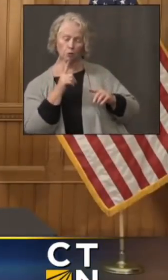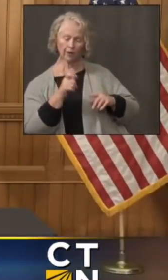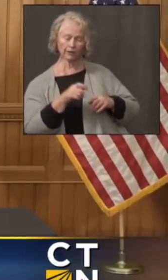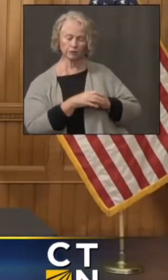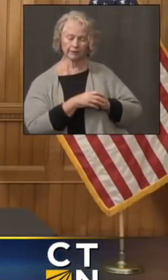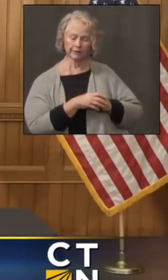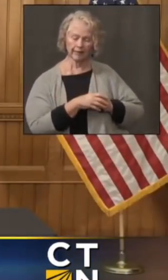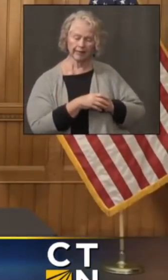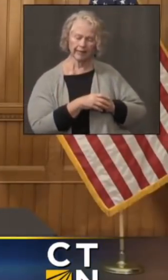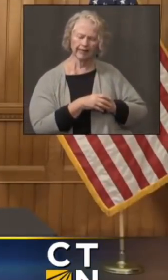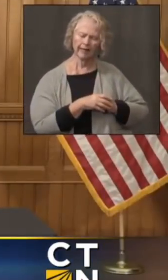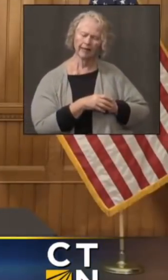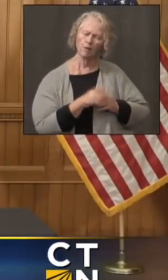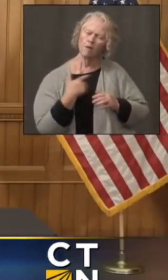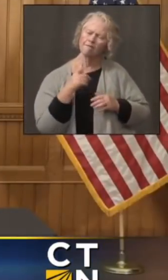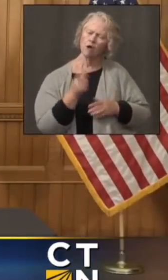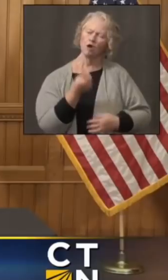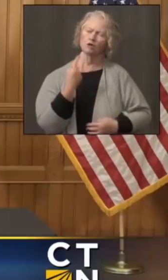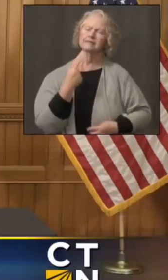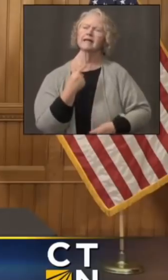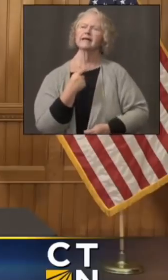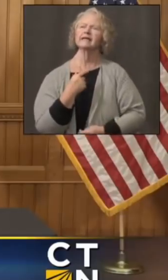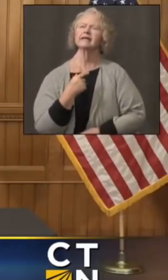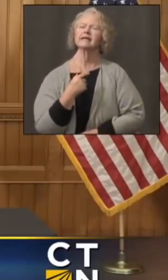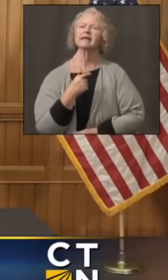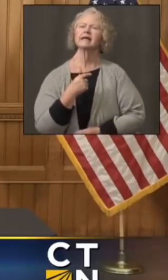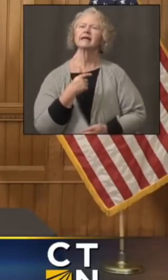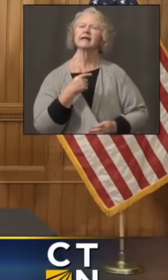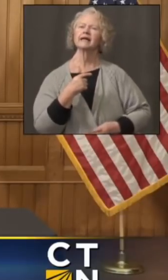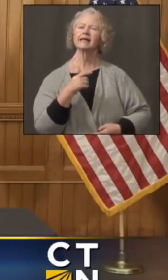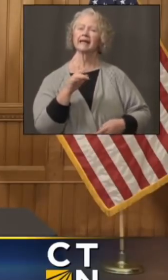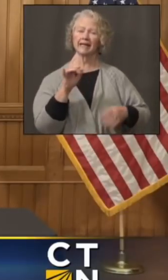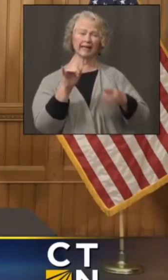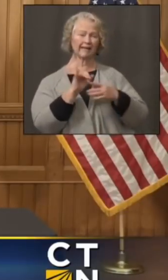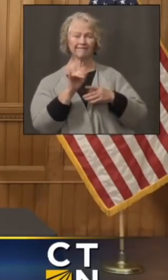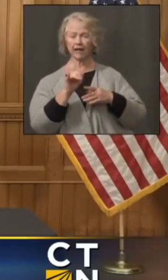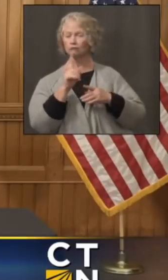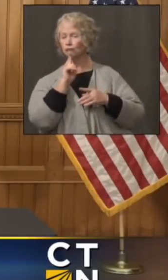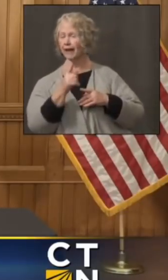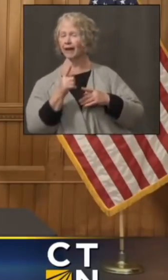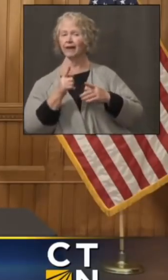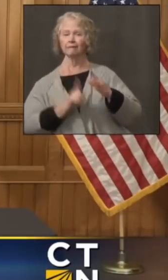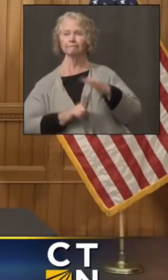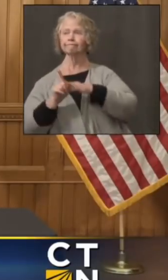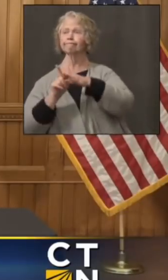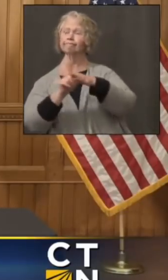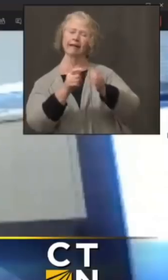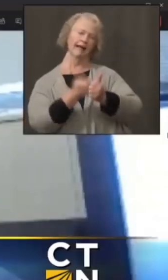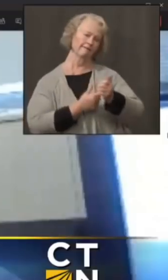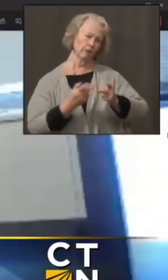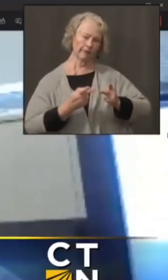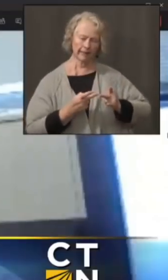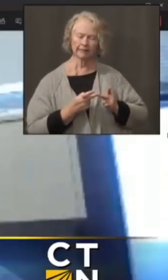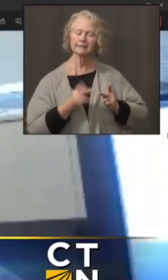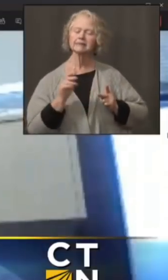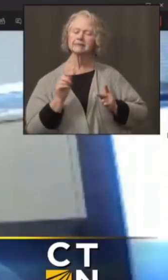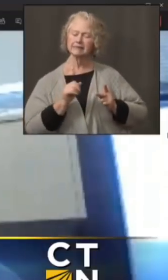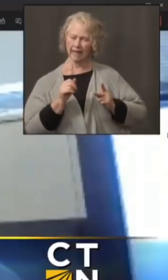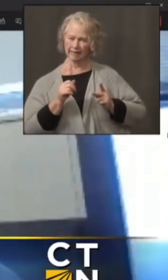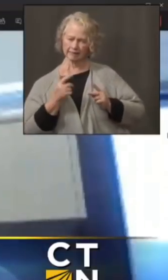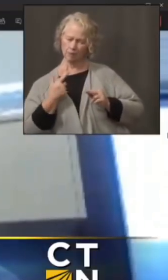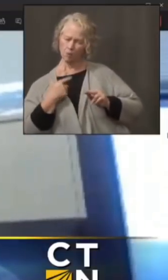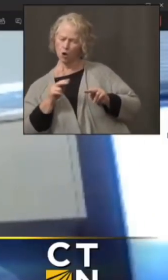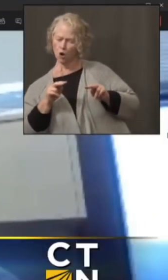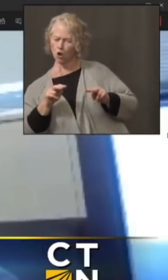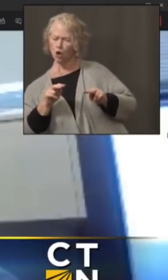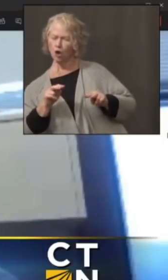think what we need to understand is that infections are still coming from every direction. Just because we're focusing and tracing back to